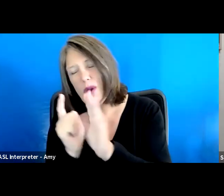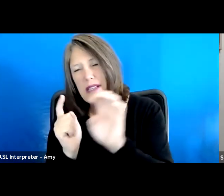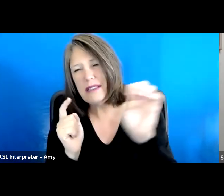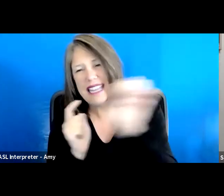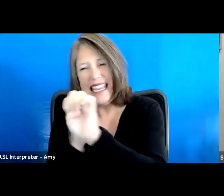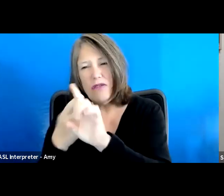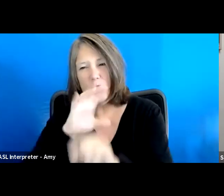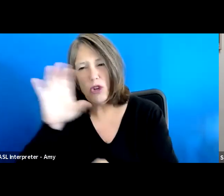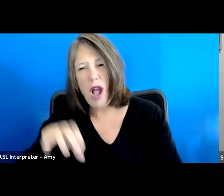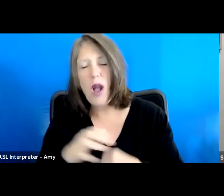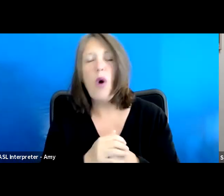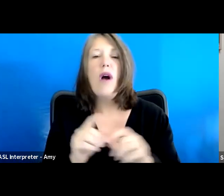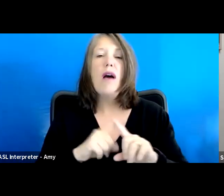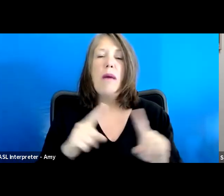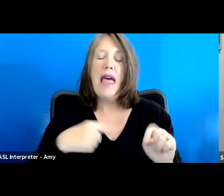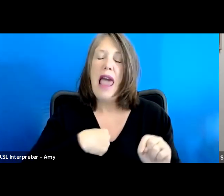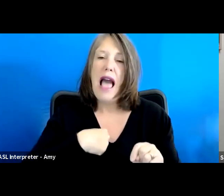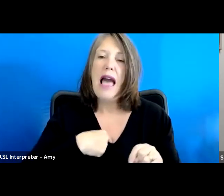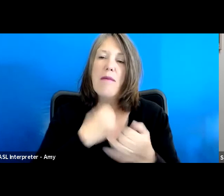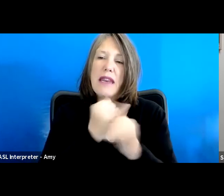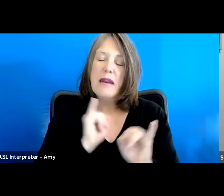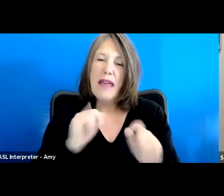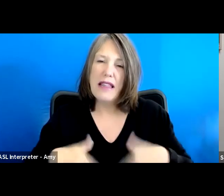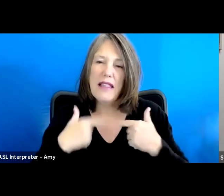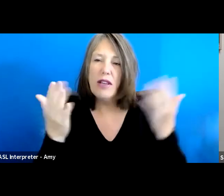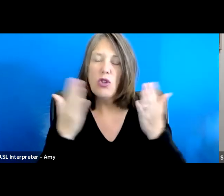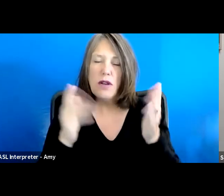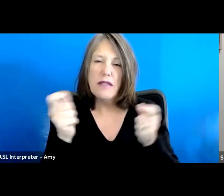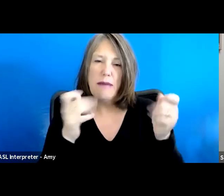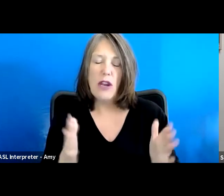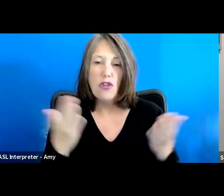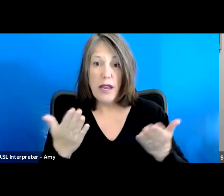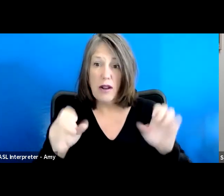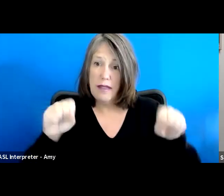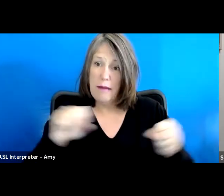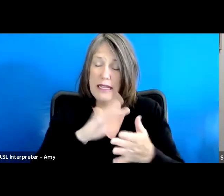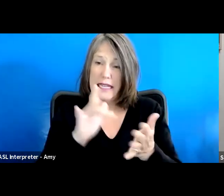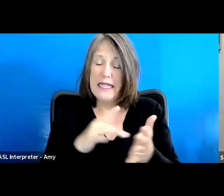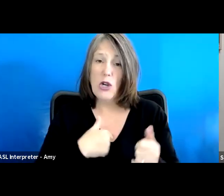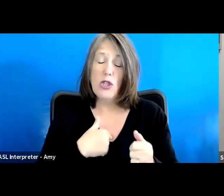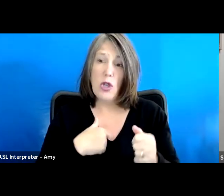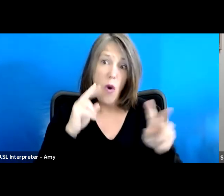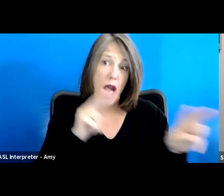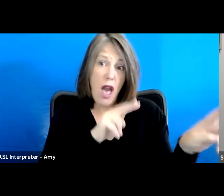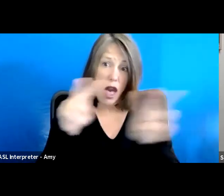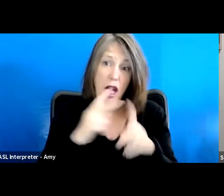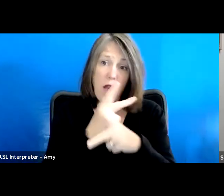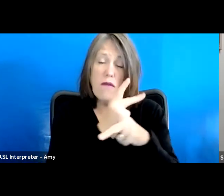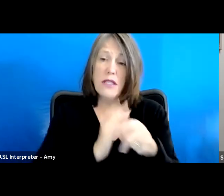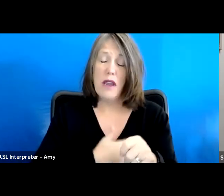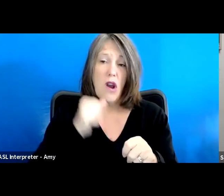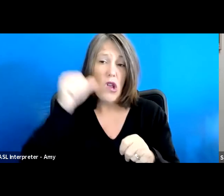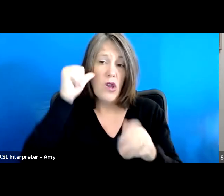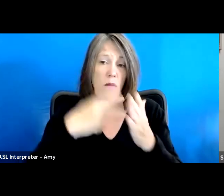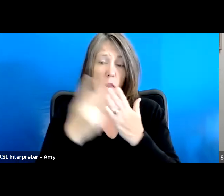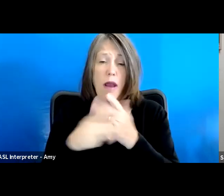Chicago. But I am the Independent Living Services Manager here at the Ability Center. So I oversee our adult programming,